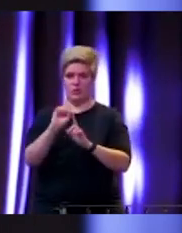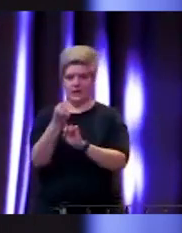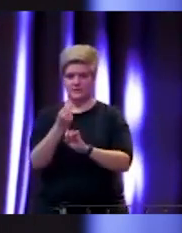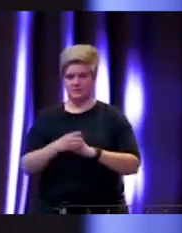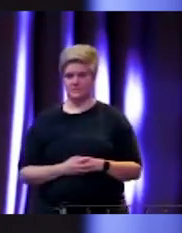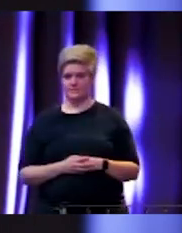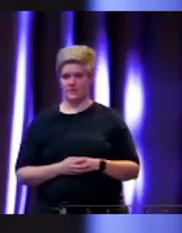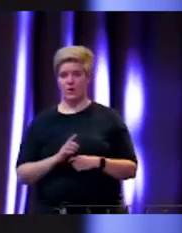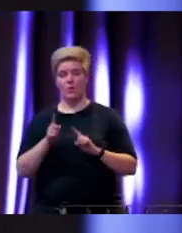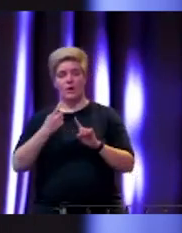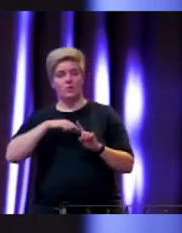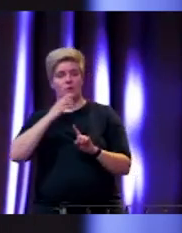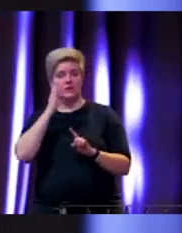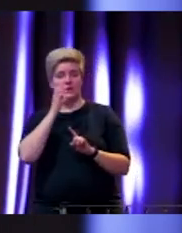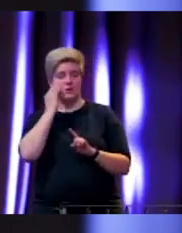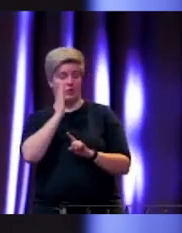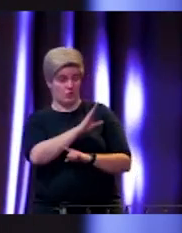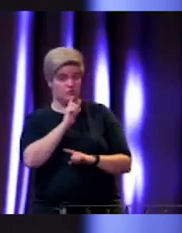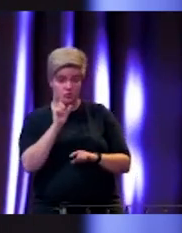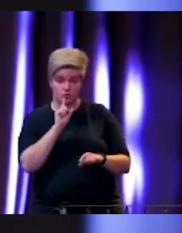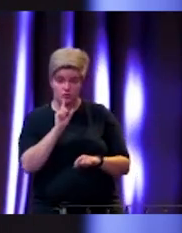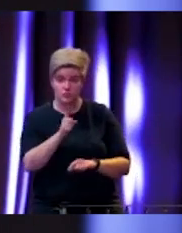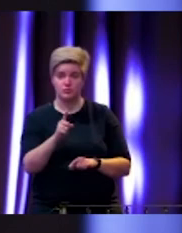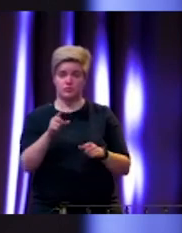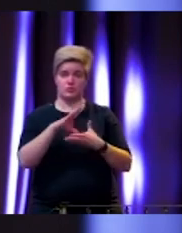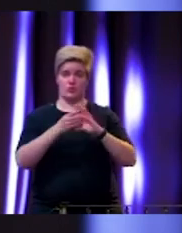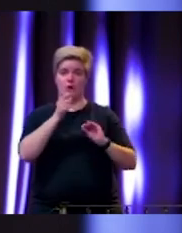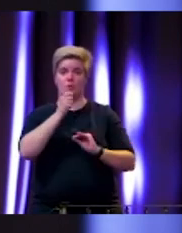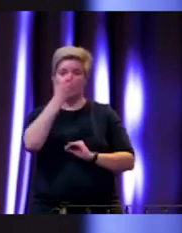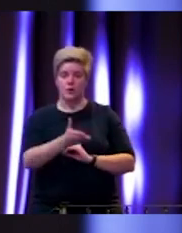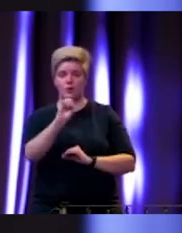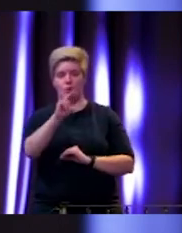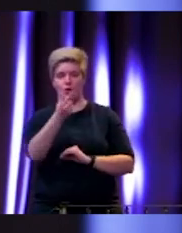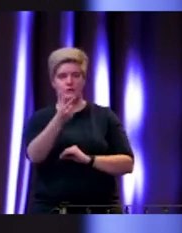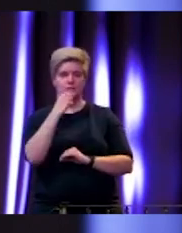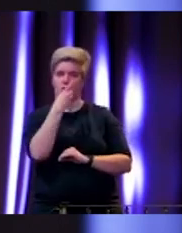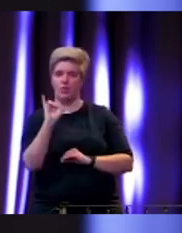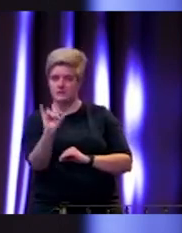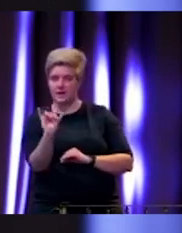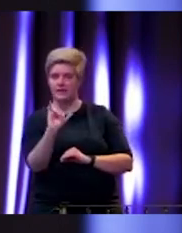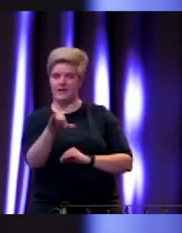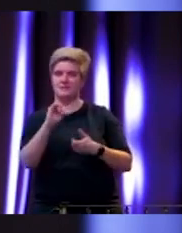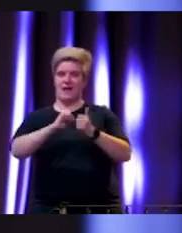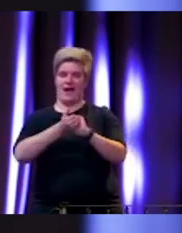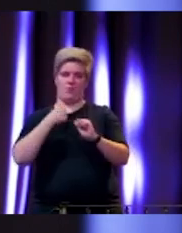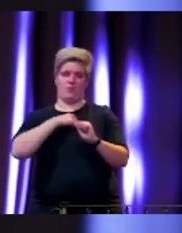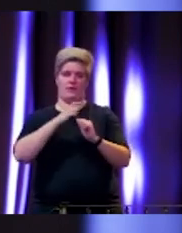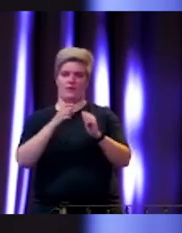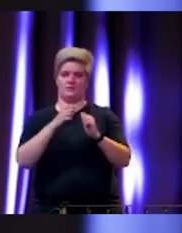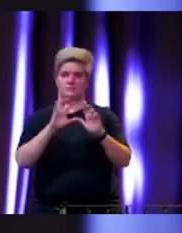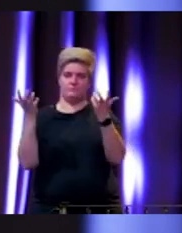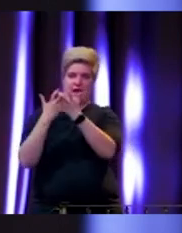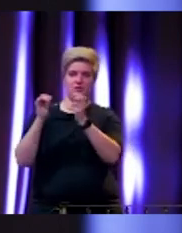that. It's one of the things that makes our job really challenging, but also really interesting. Any other comments on that? I want to be thoughtful about,